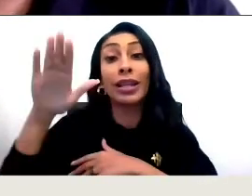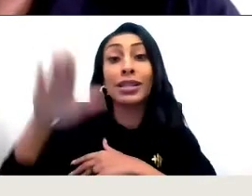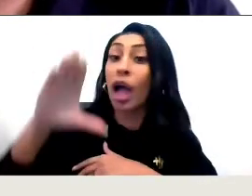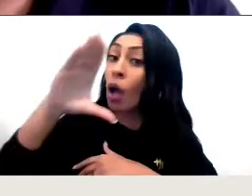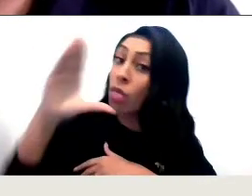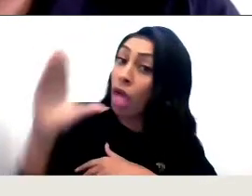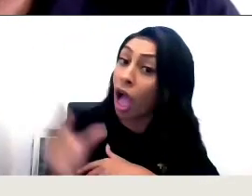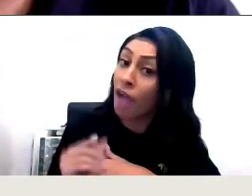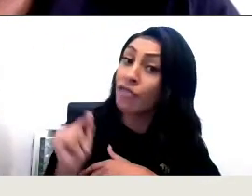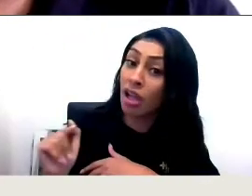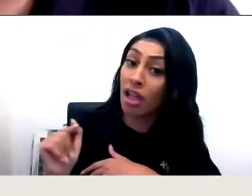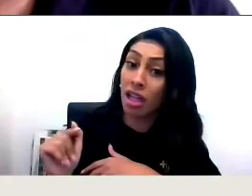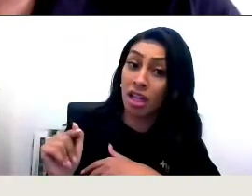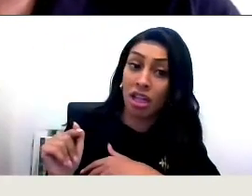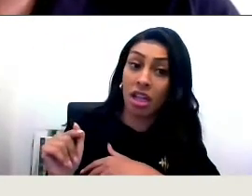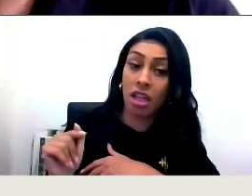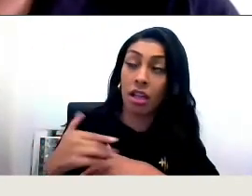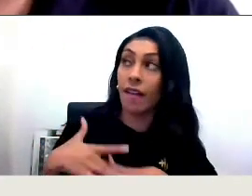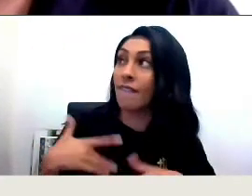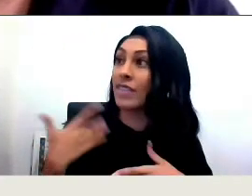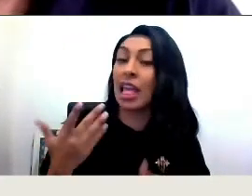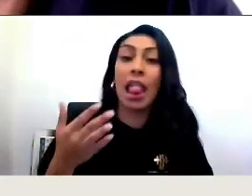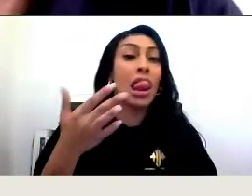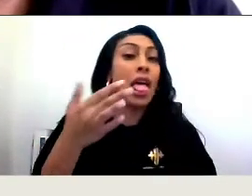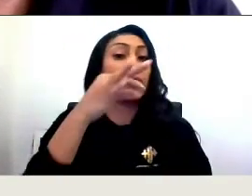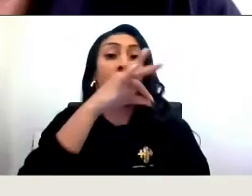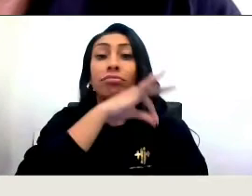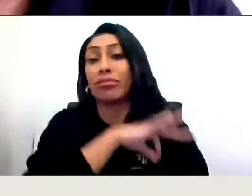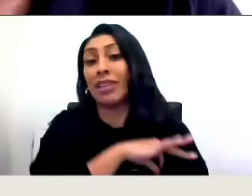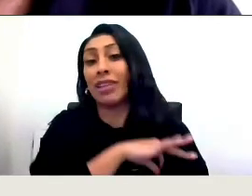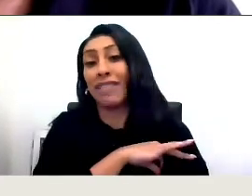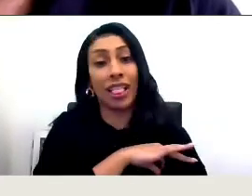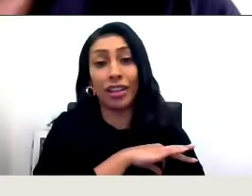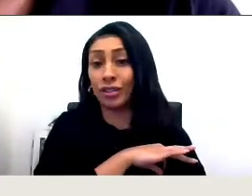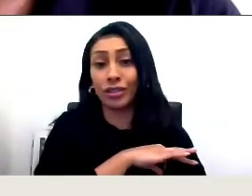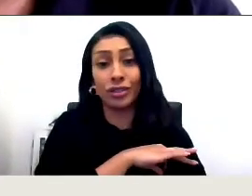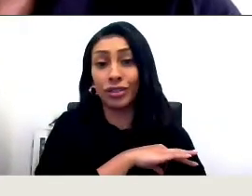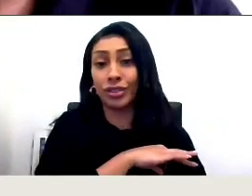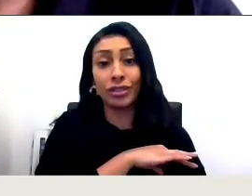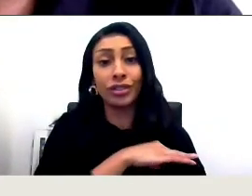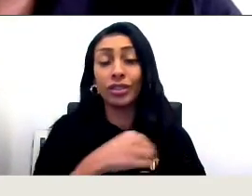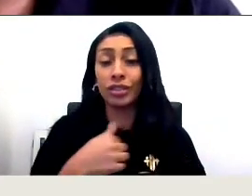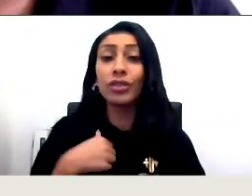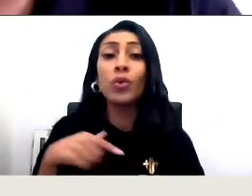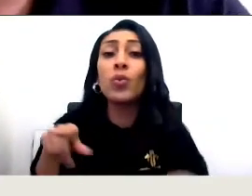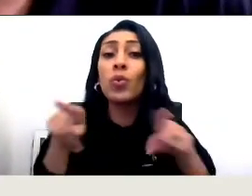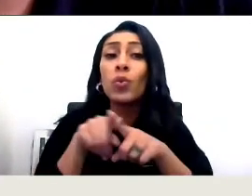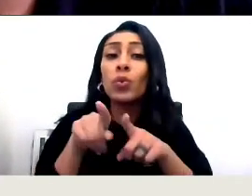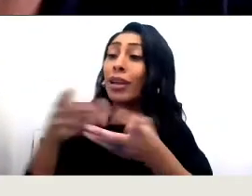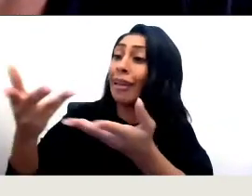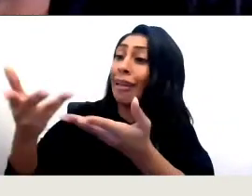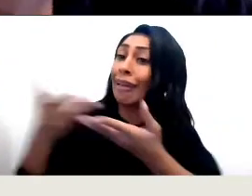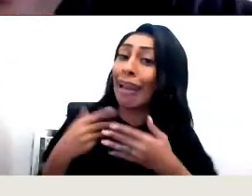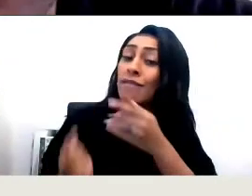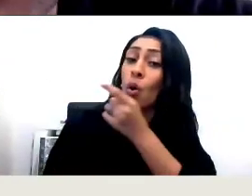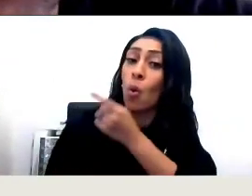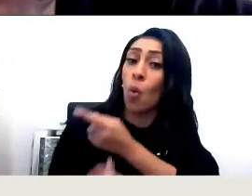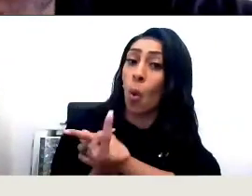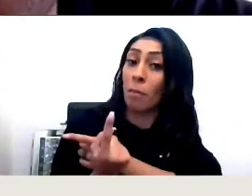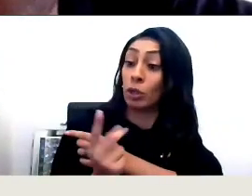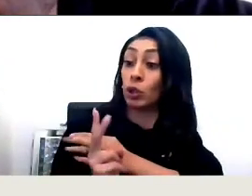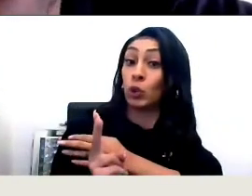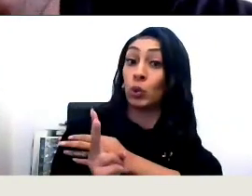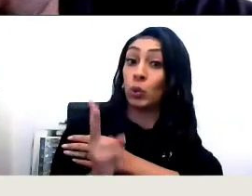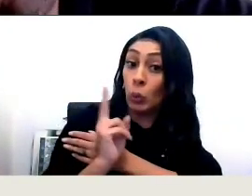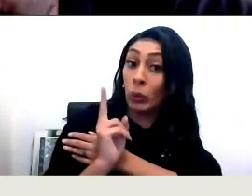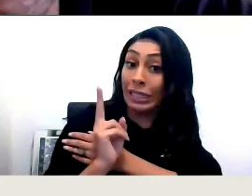at the moment, I feel incredibly privileged that I was also given an opportunity 2 weeks ago